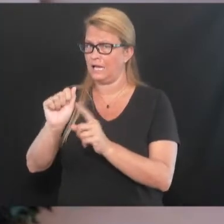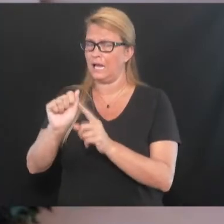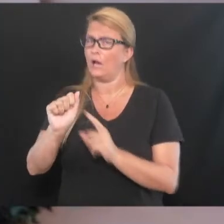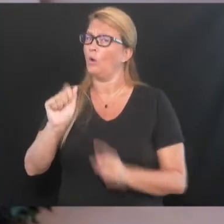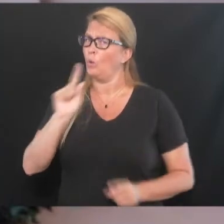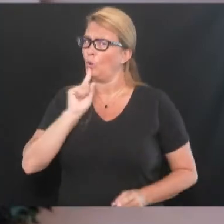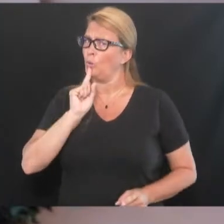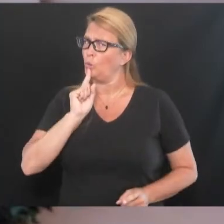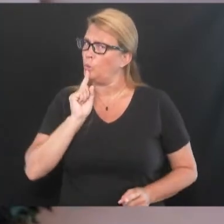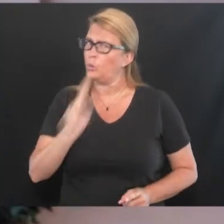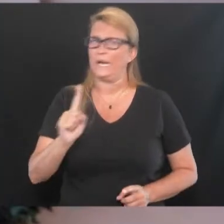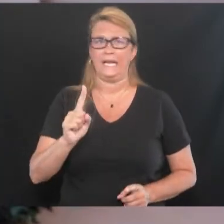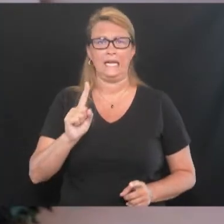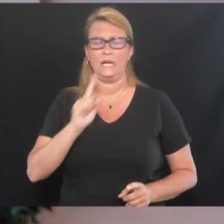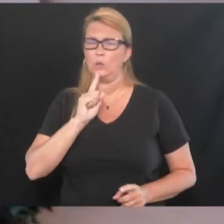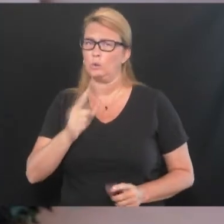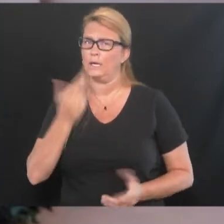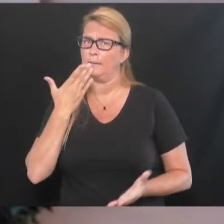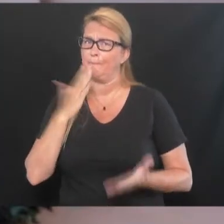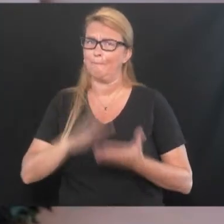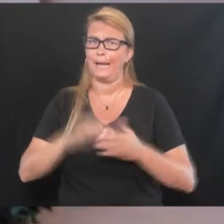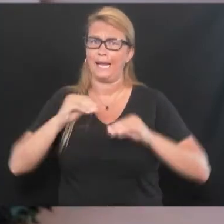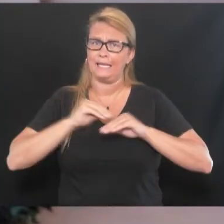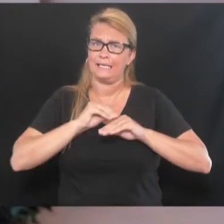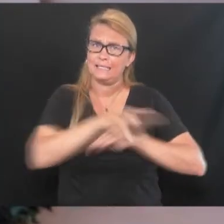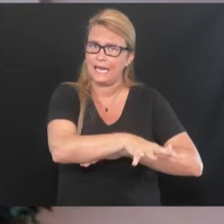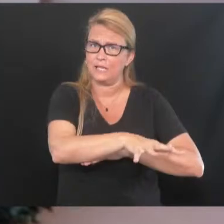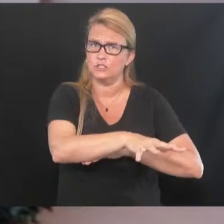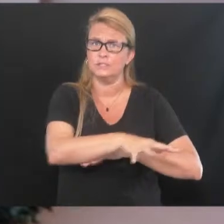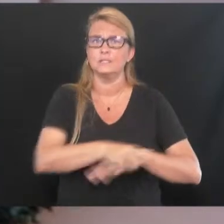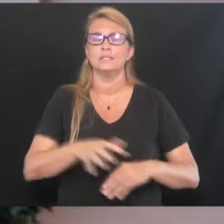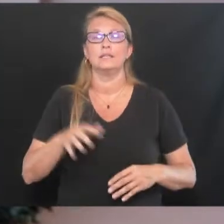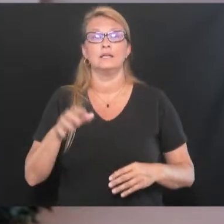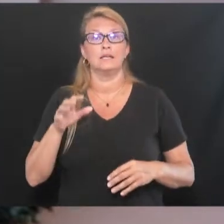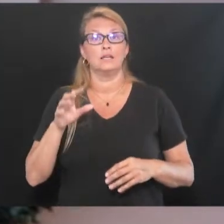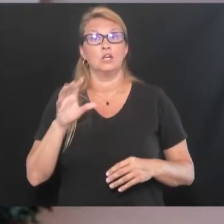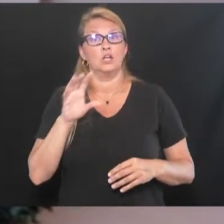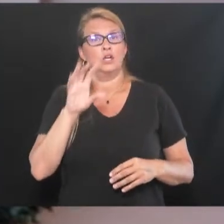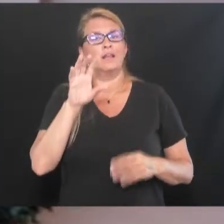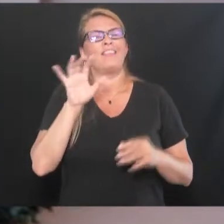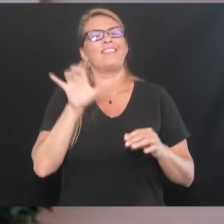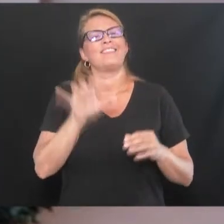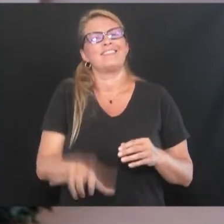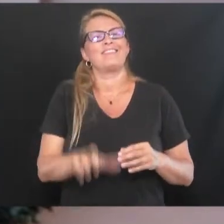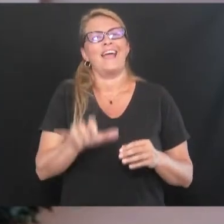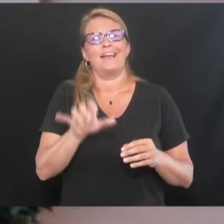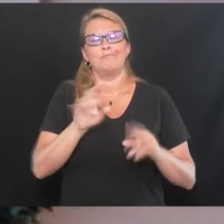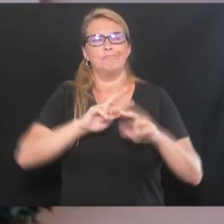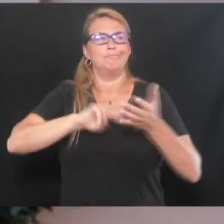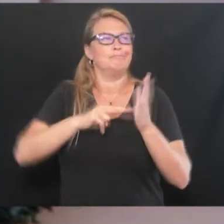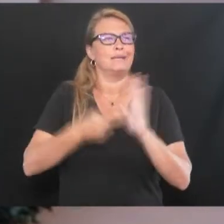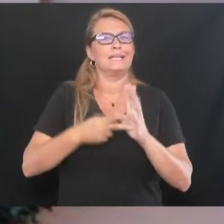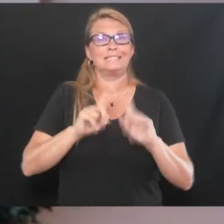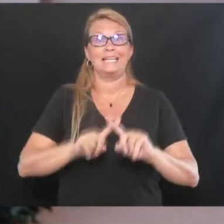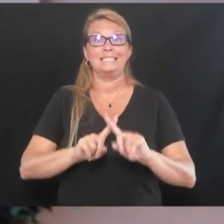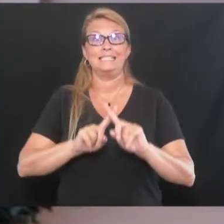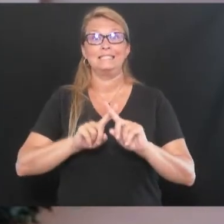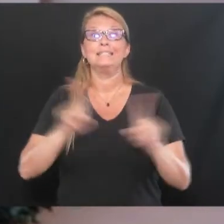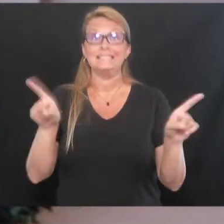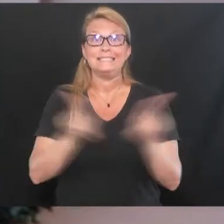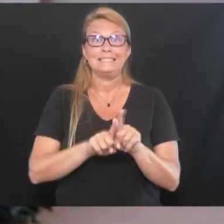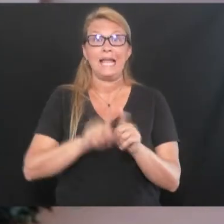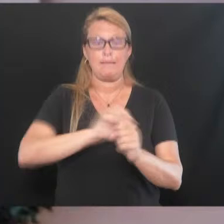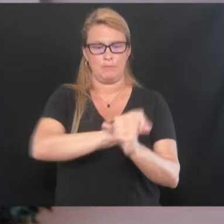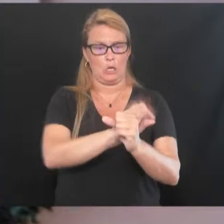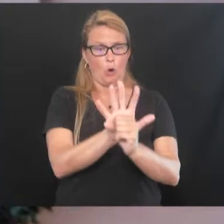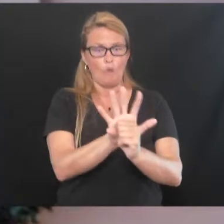more contagious than any that we've seen before, then we call it a variant. It's just a different strain of the virus that has gained